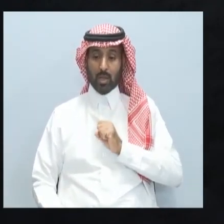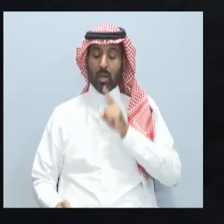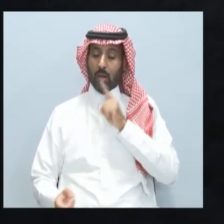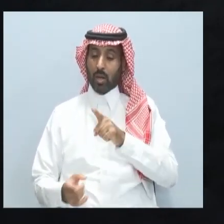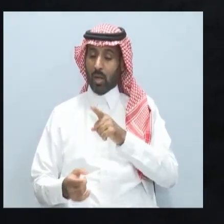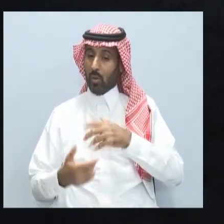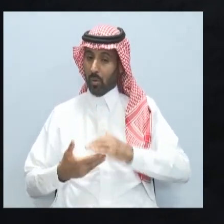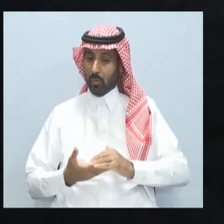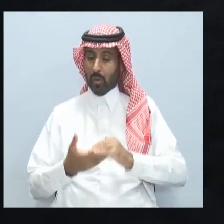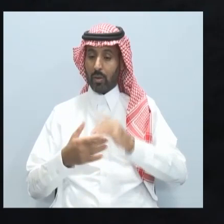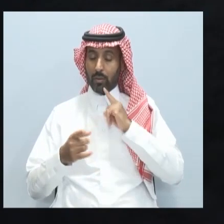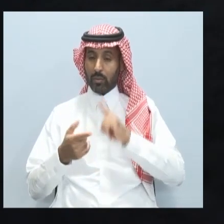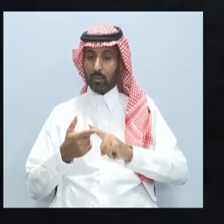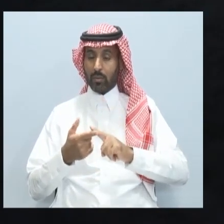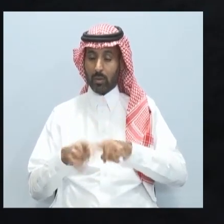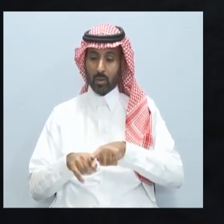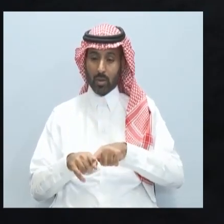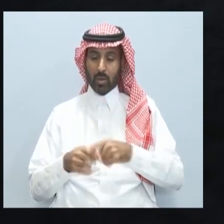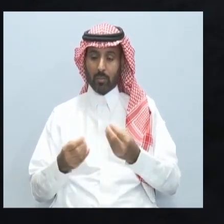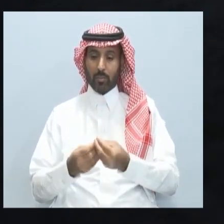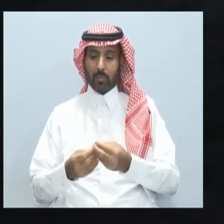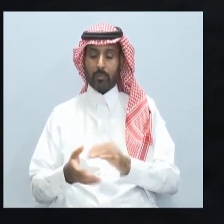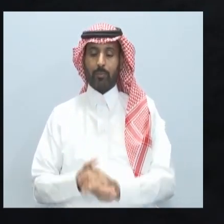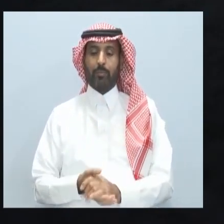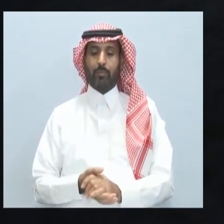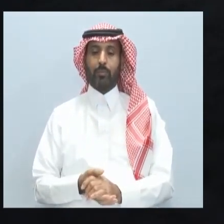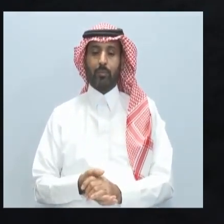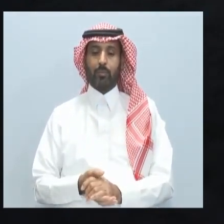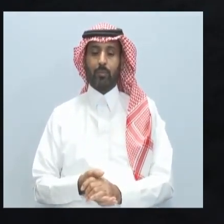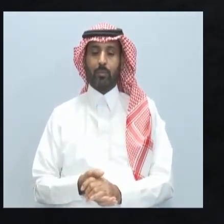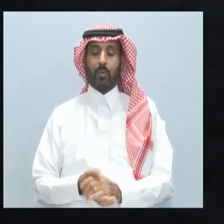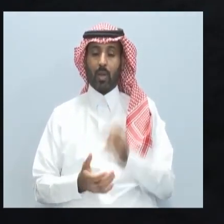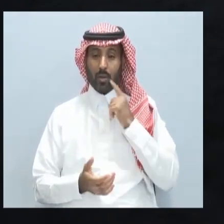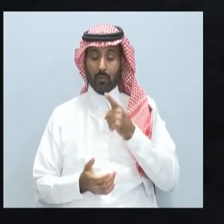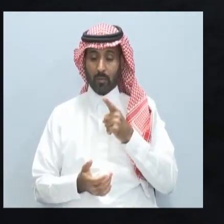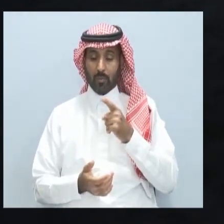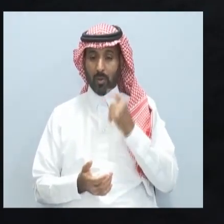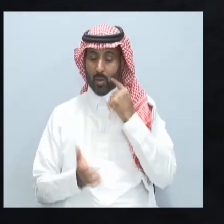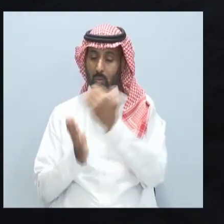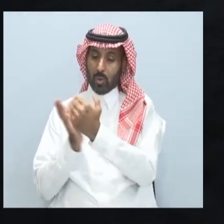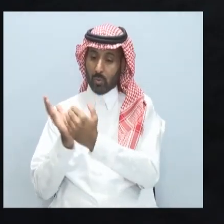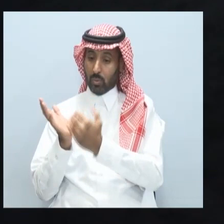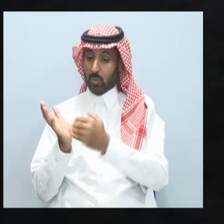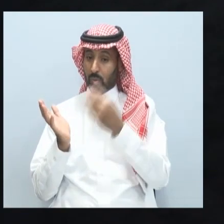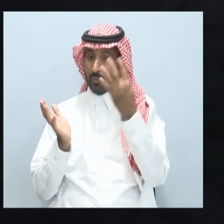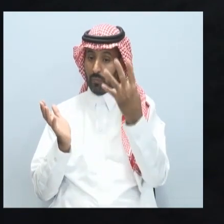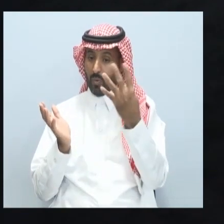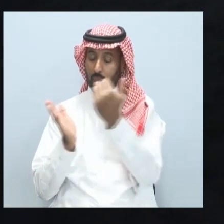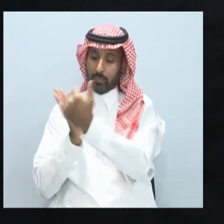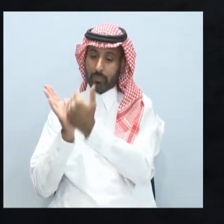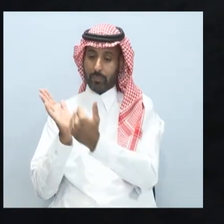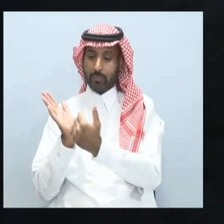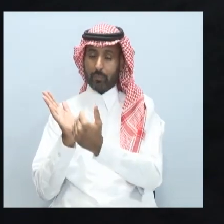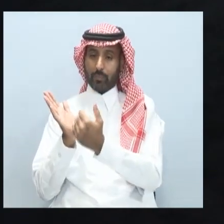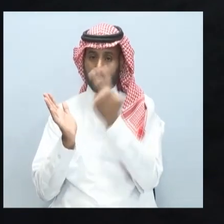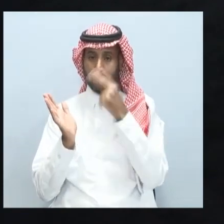and how I value our relationship together. So I have in my essay 1, 2, 3, 4 paragraphs.